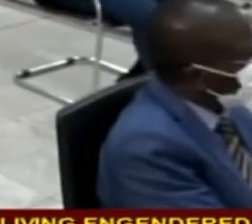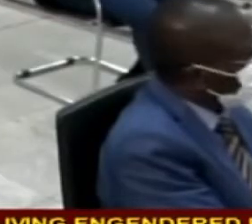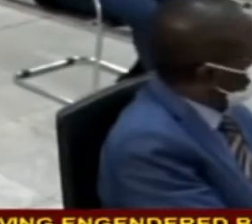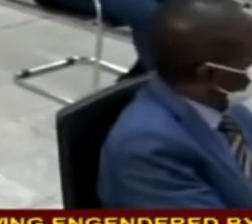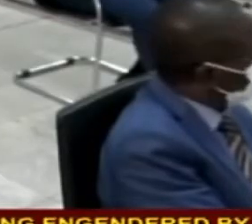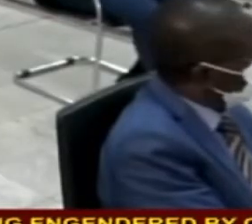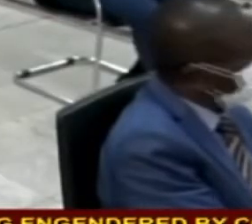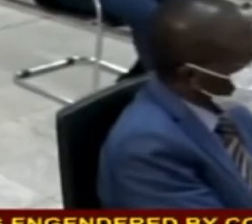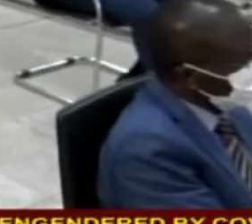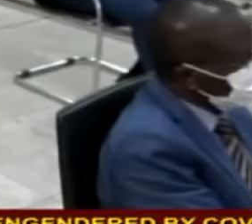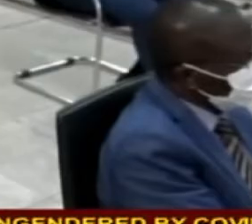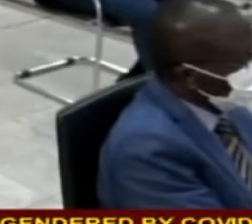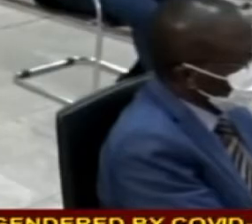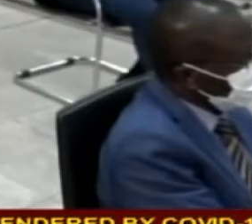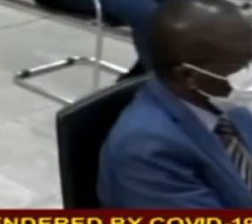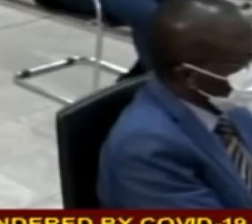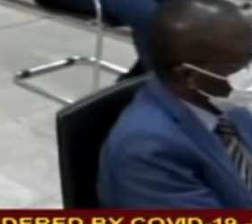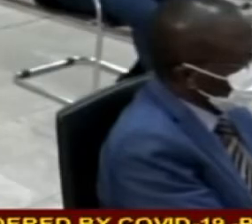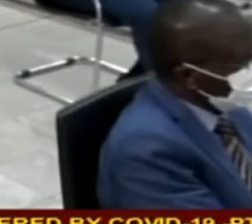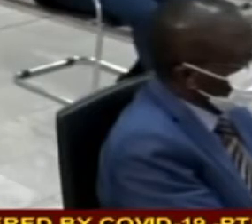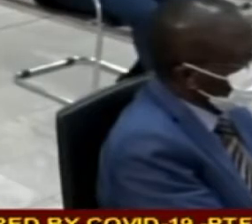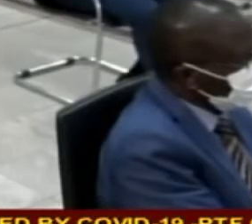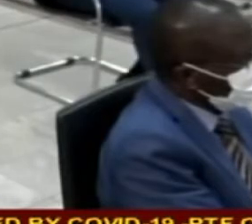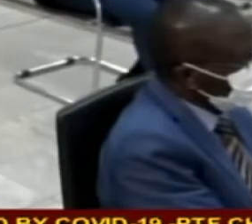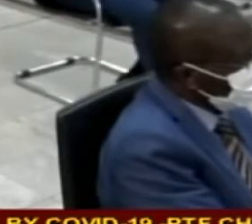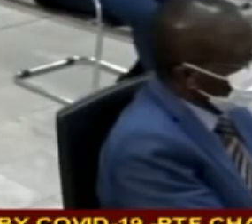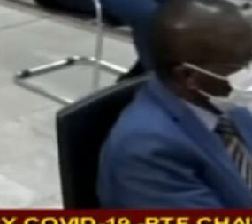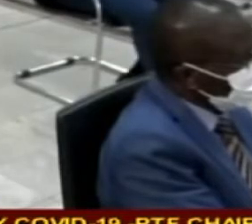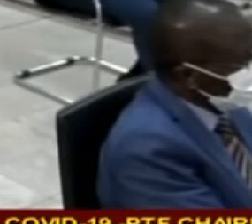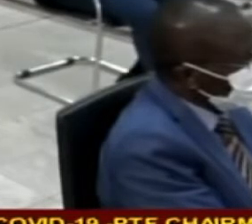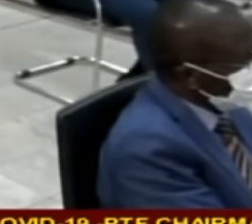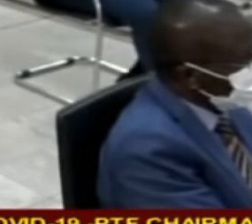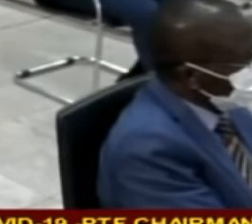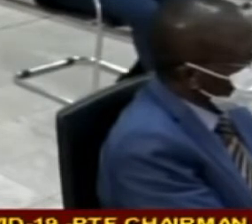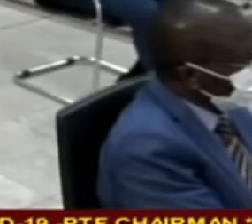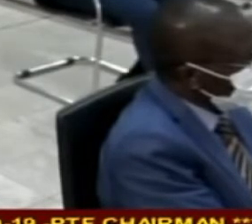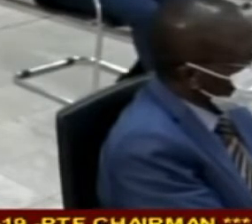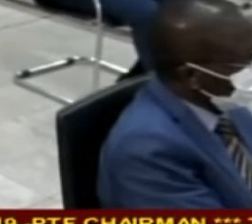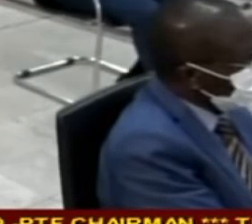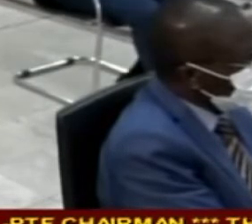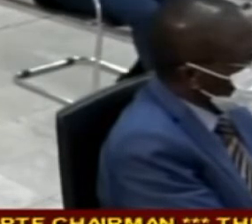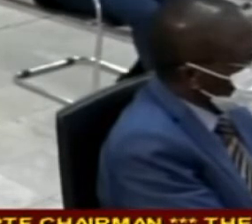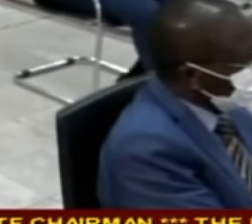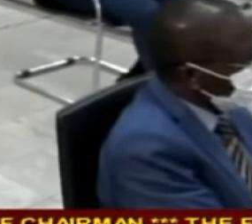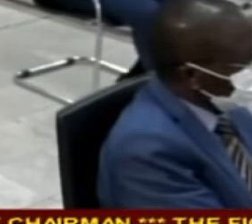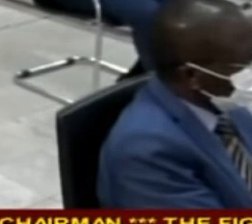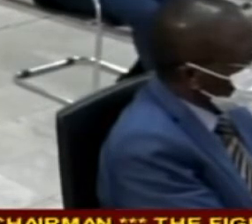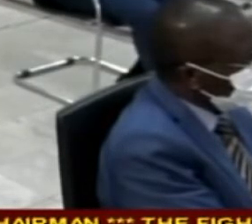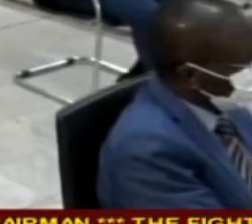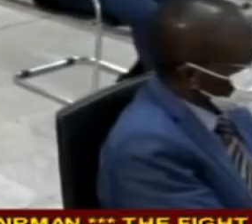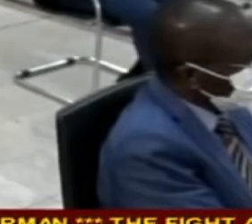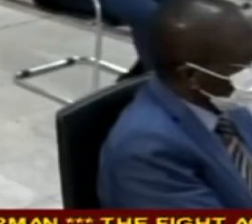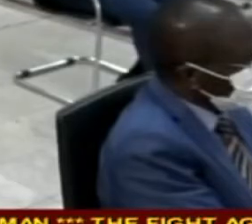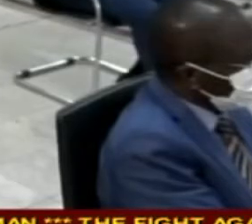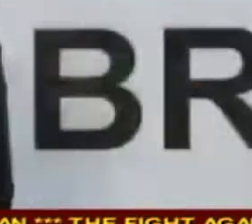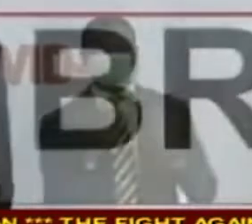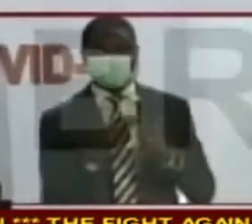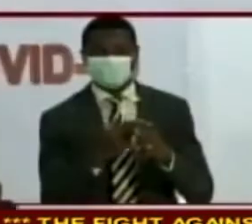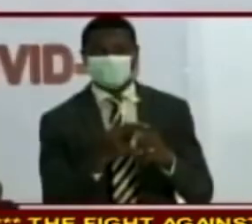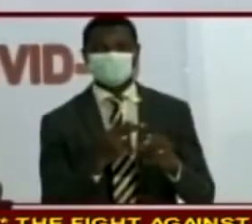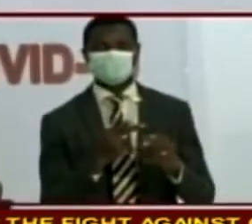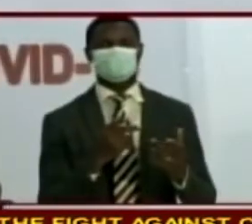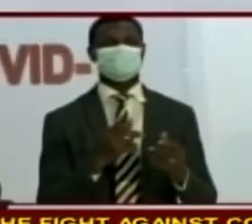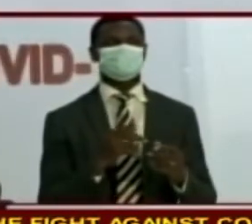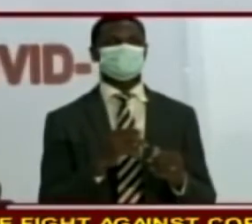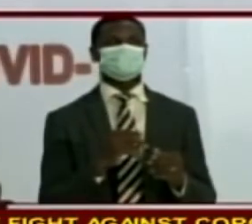So thank you. After my minister's elaborate answers, I'll keep mine very short so we can all go home. I think